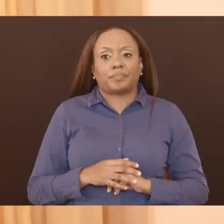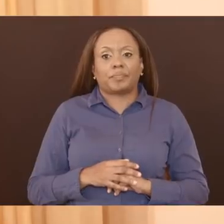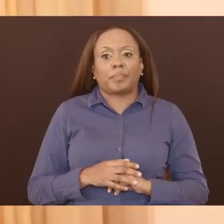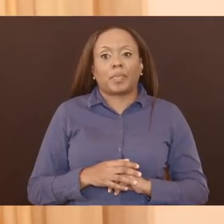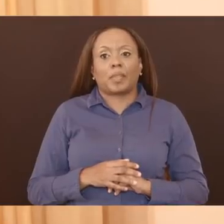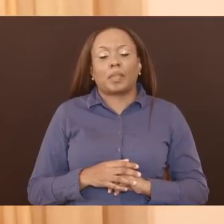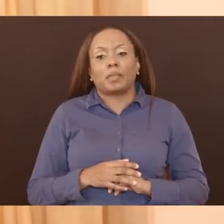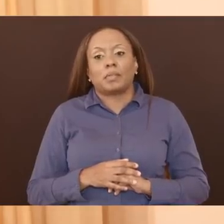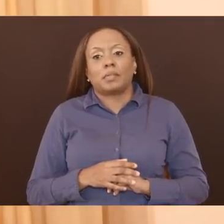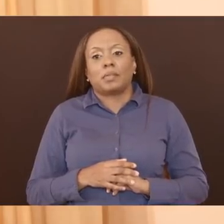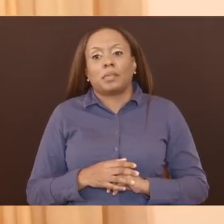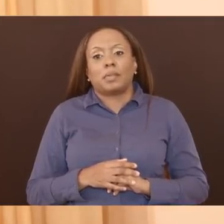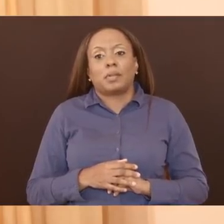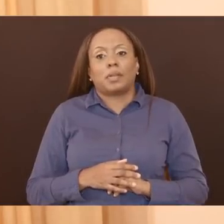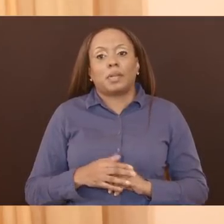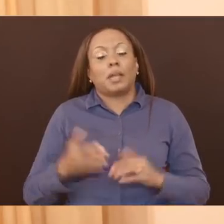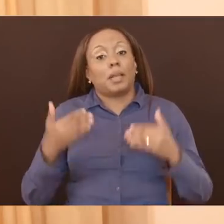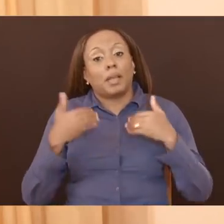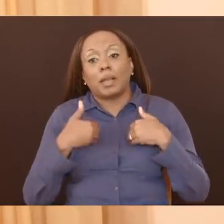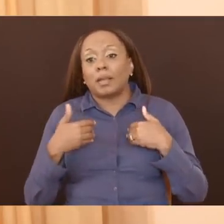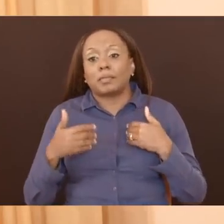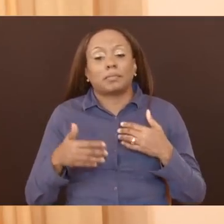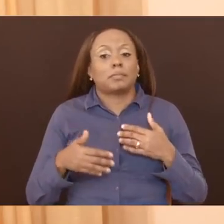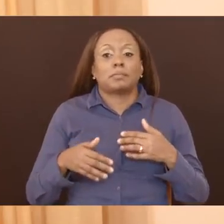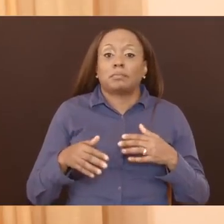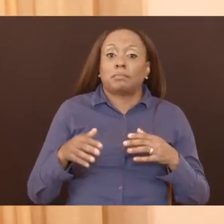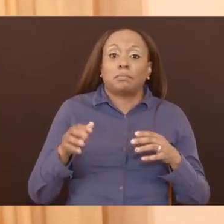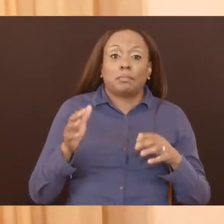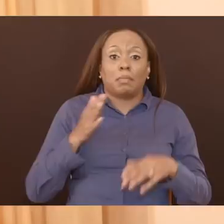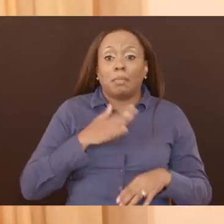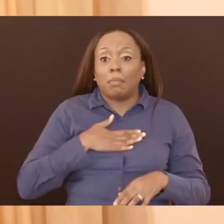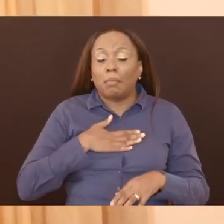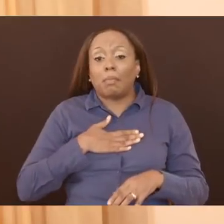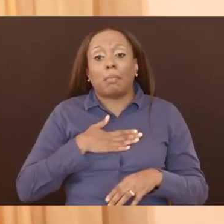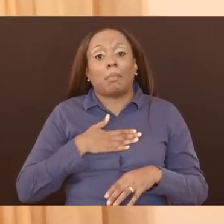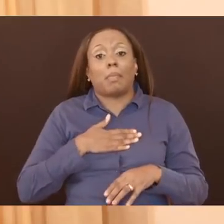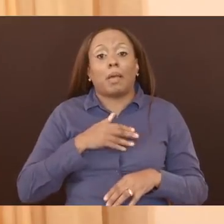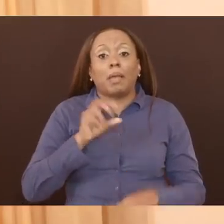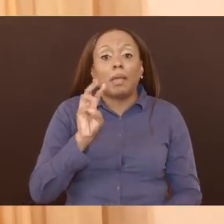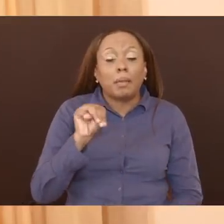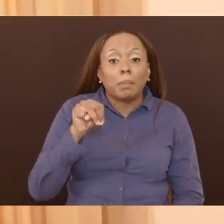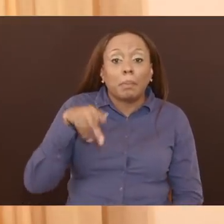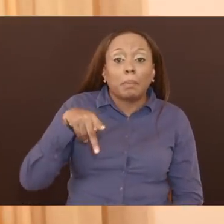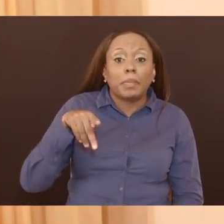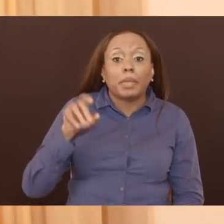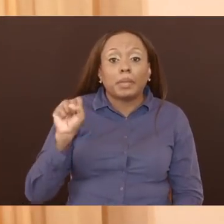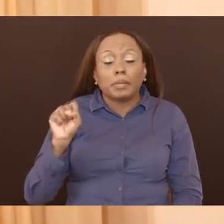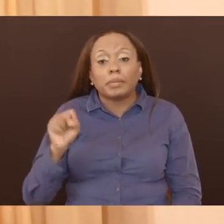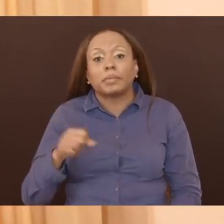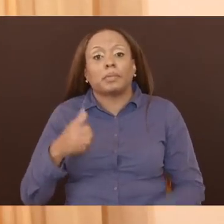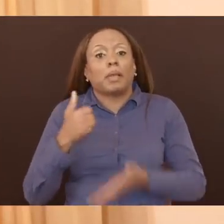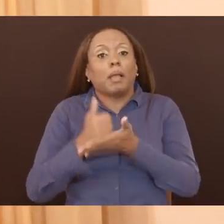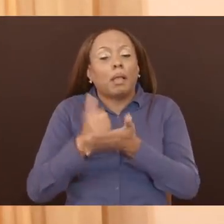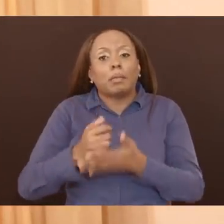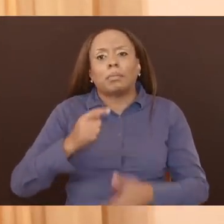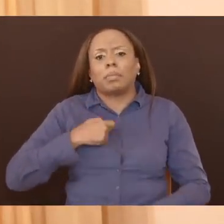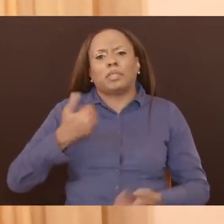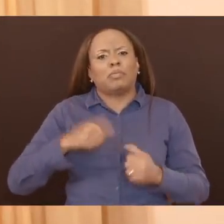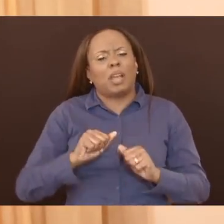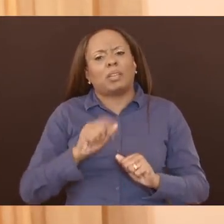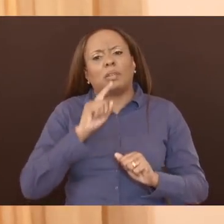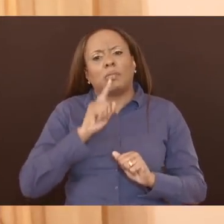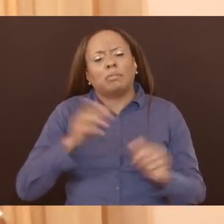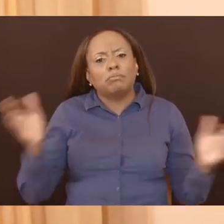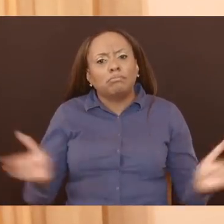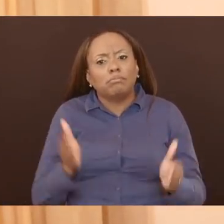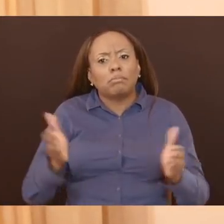my MPs, we've been doing on the ground, trying to reach as many people as possible. But we need now the effort